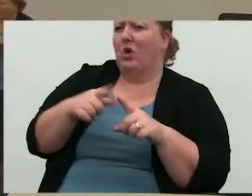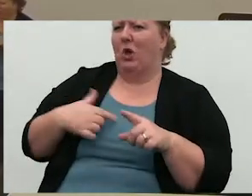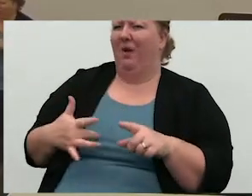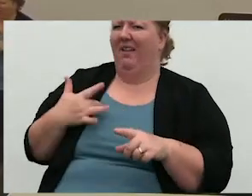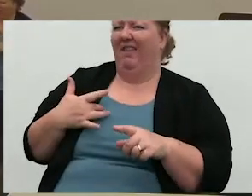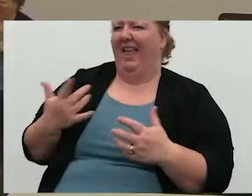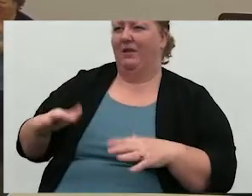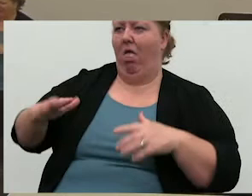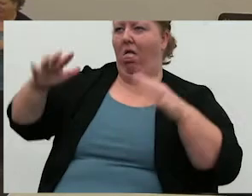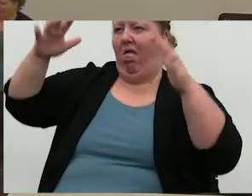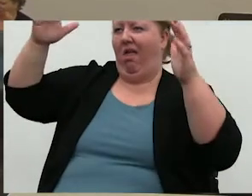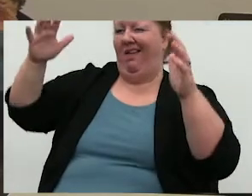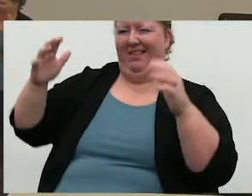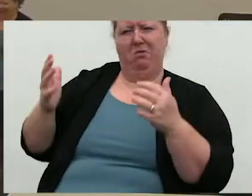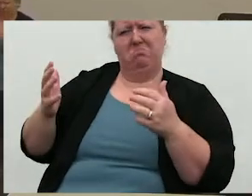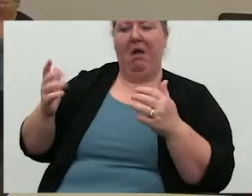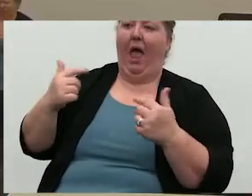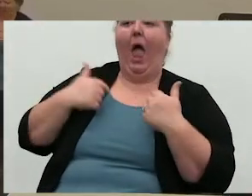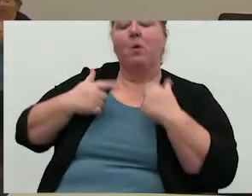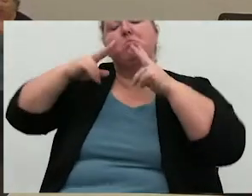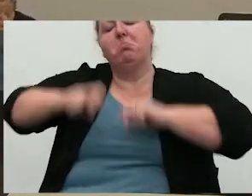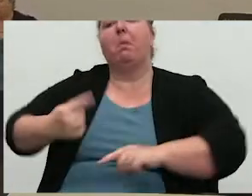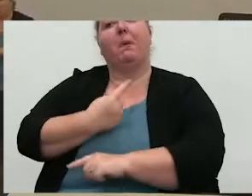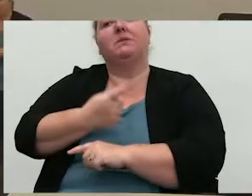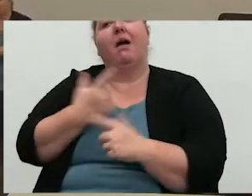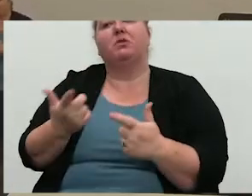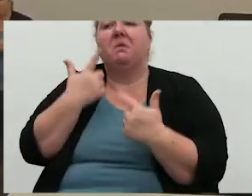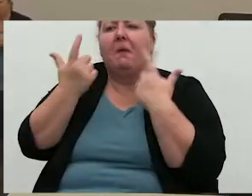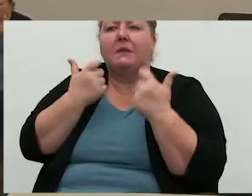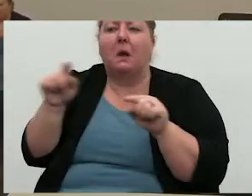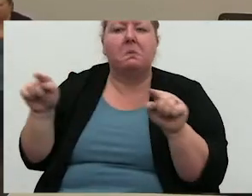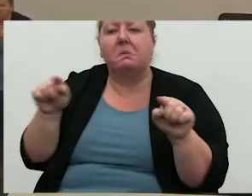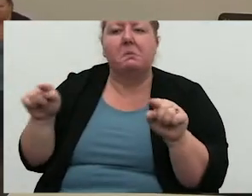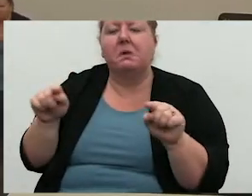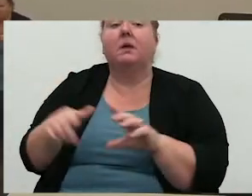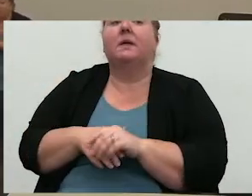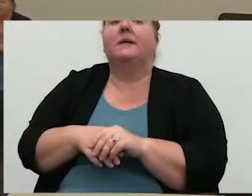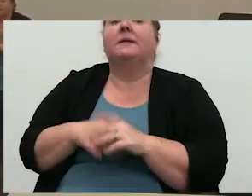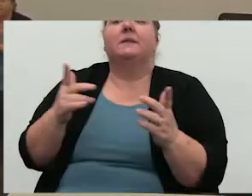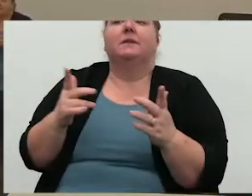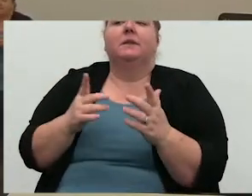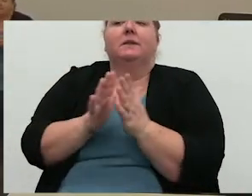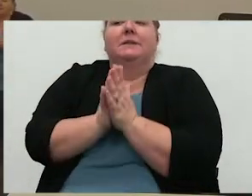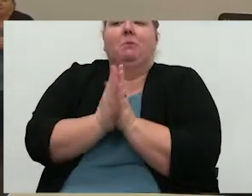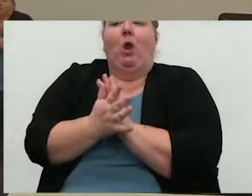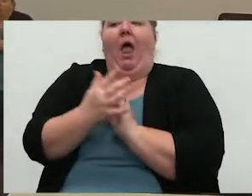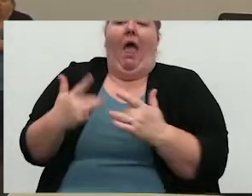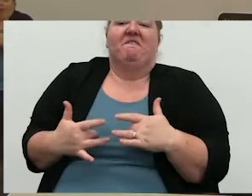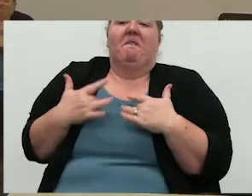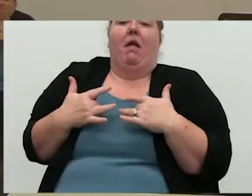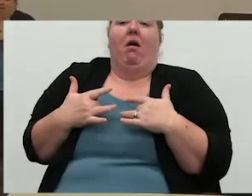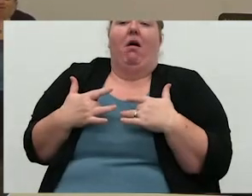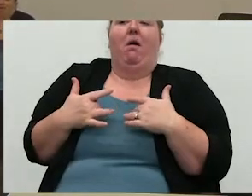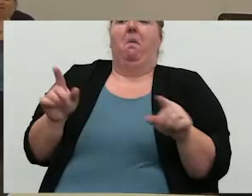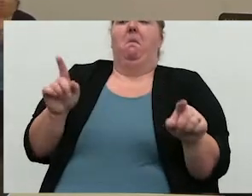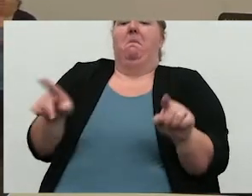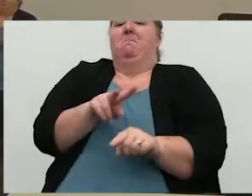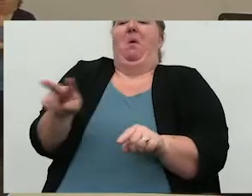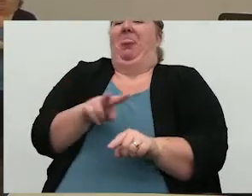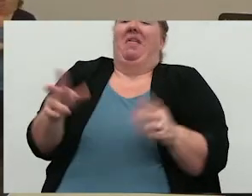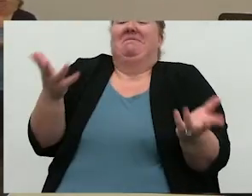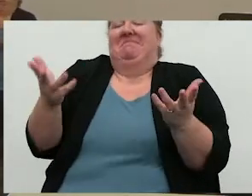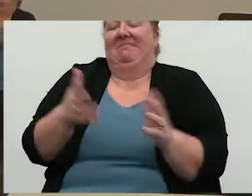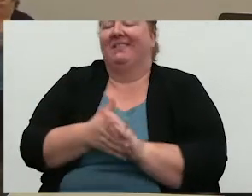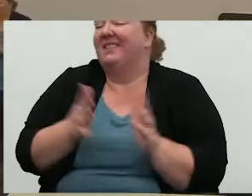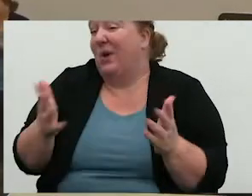hype, and I thought I would look into it and find out which it was. Spoiler, I think it's a bit of both. So what I'm going to